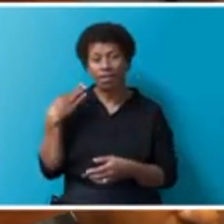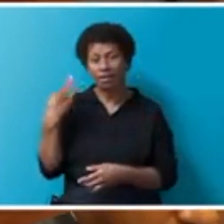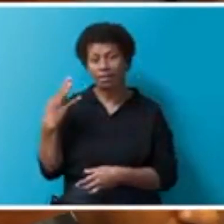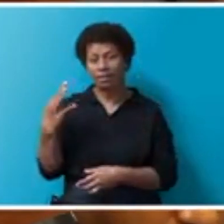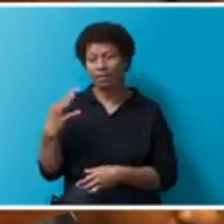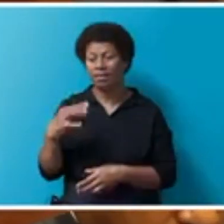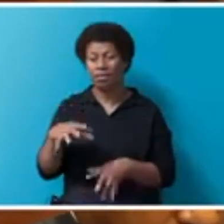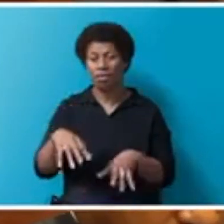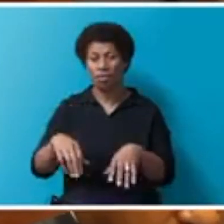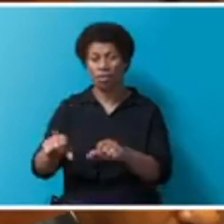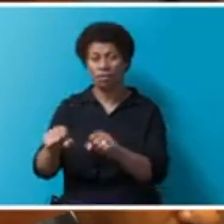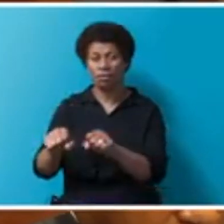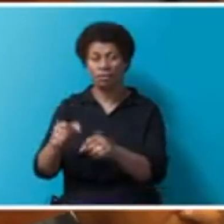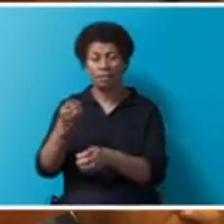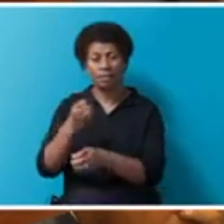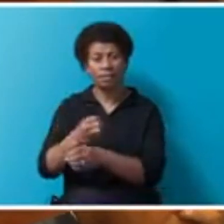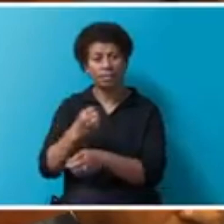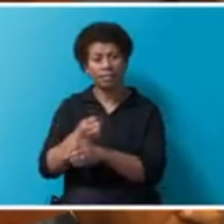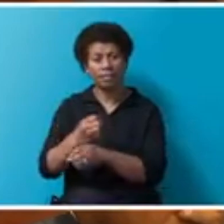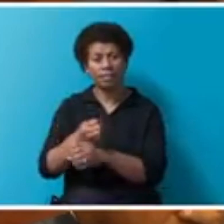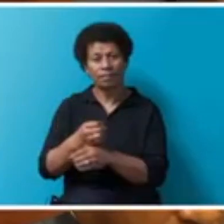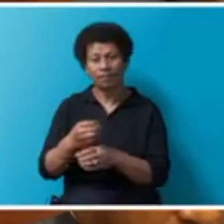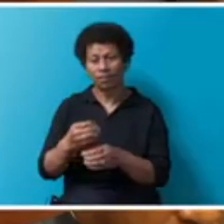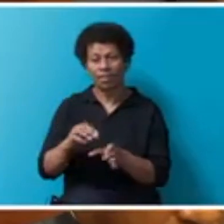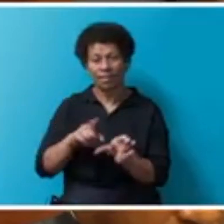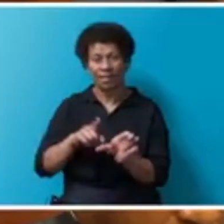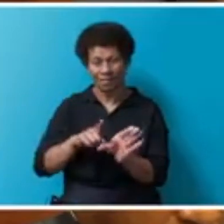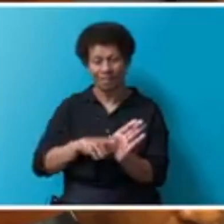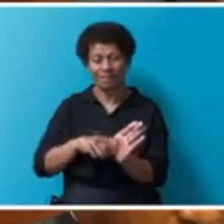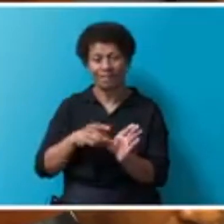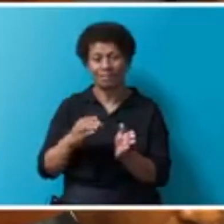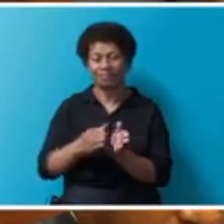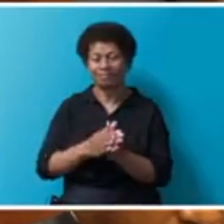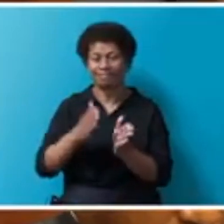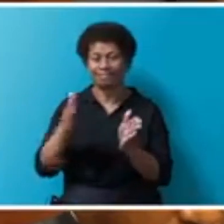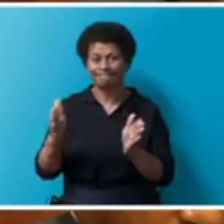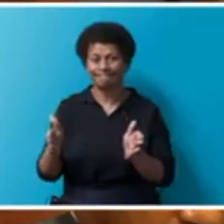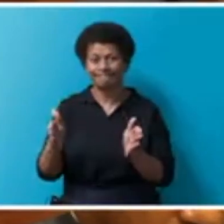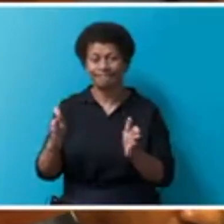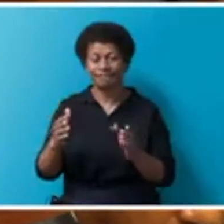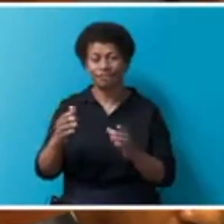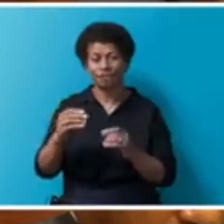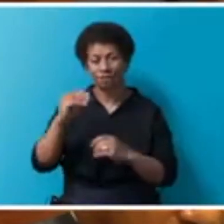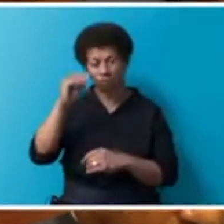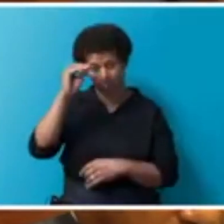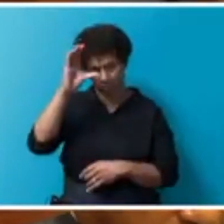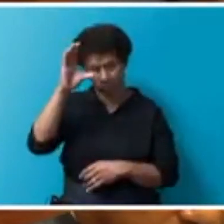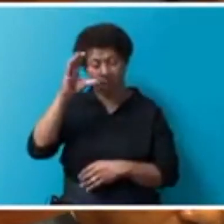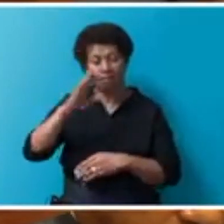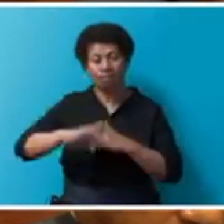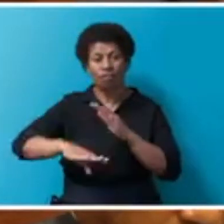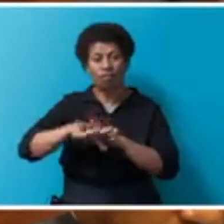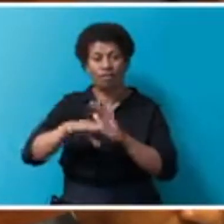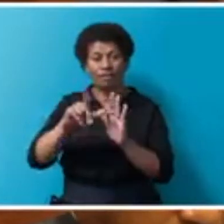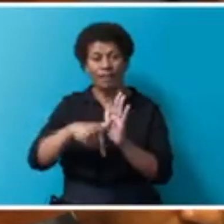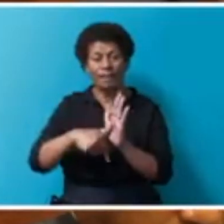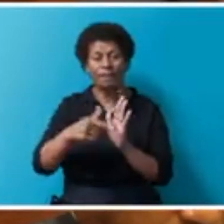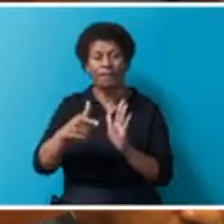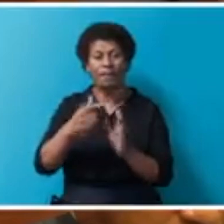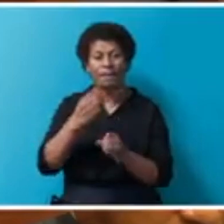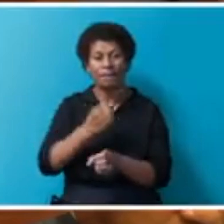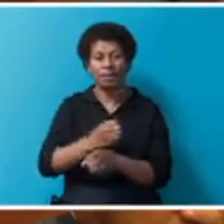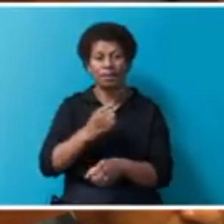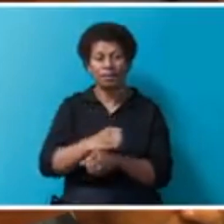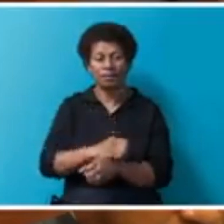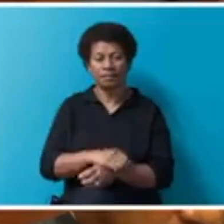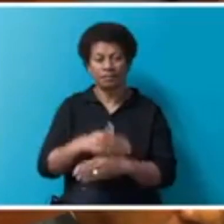employers in the current financial year as part of the capacity building towards full-time employment. Mr.